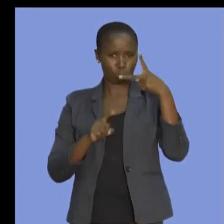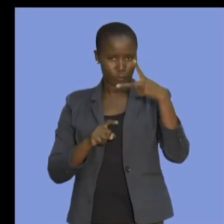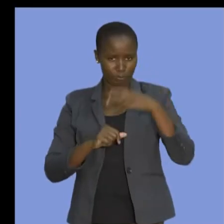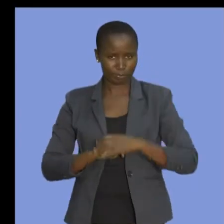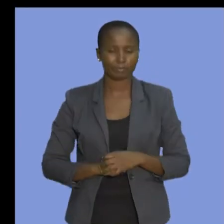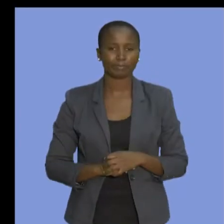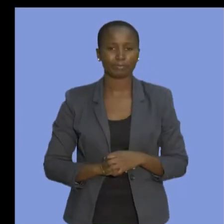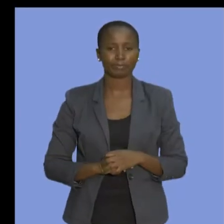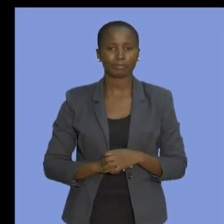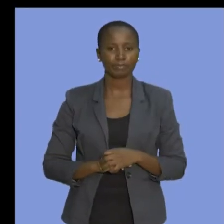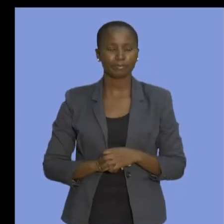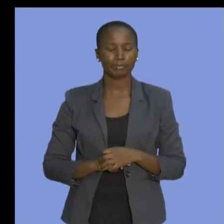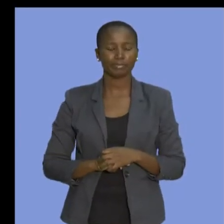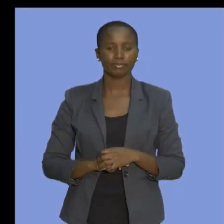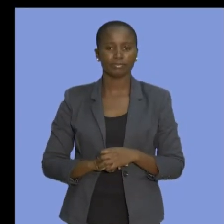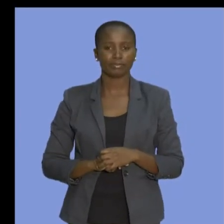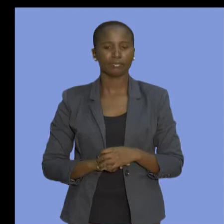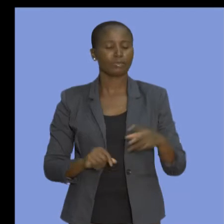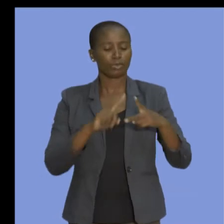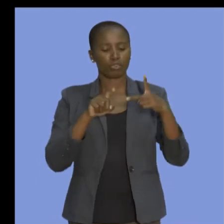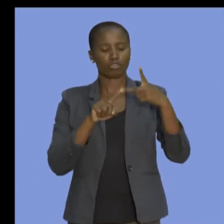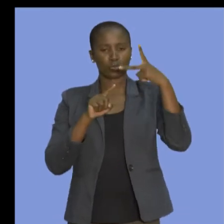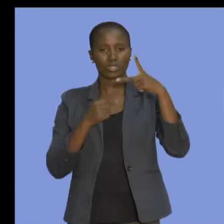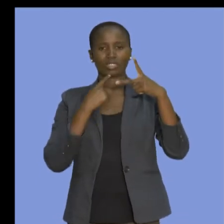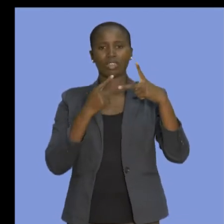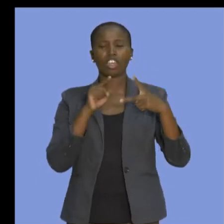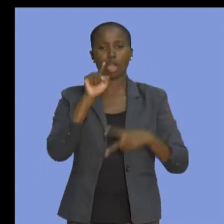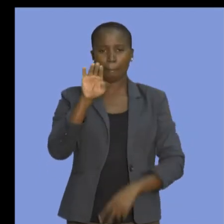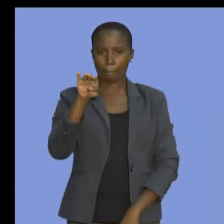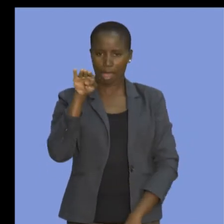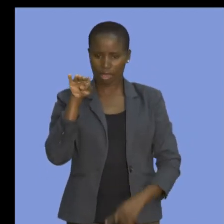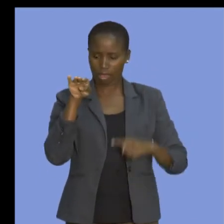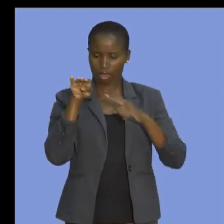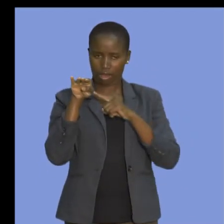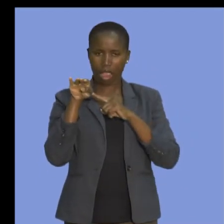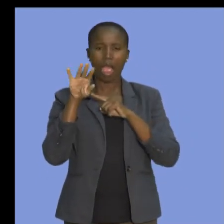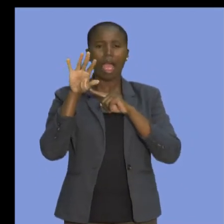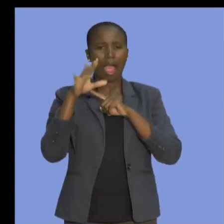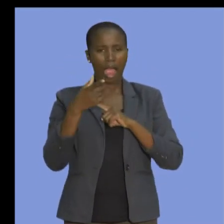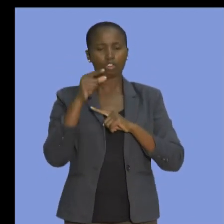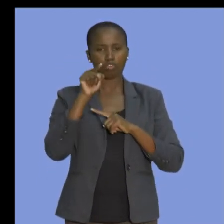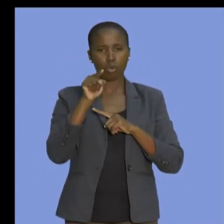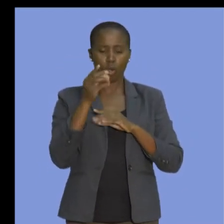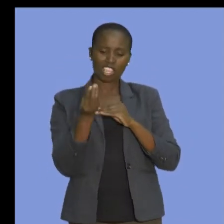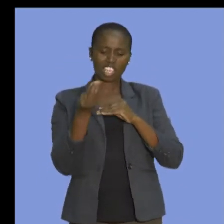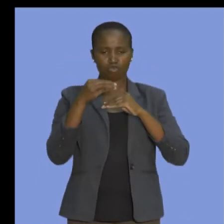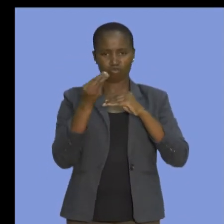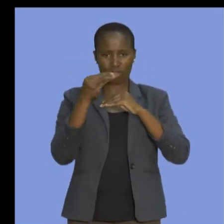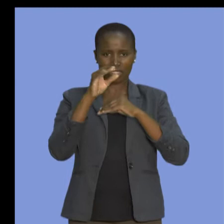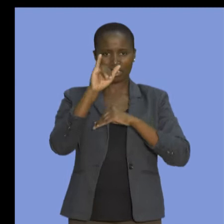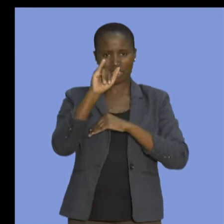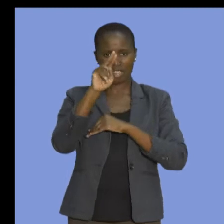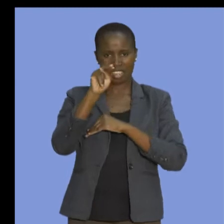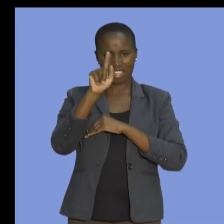Which is, how does a bank calculate the interest rate on a loan when one borrows